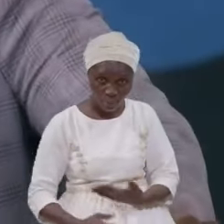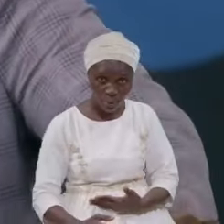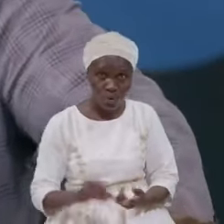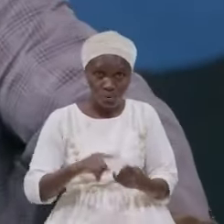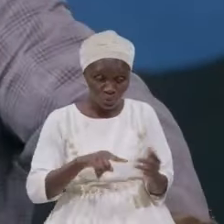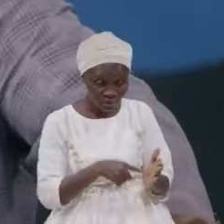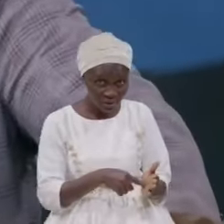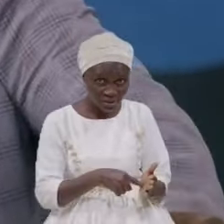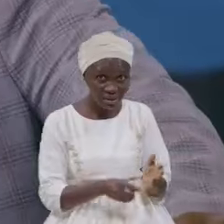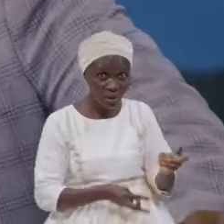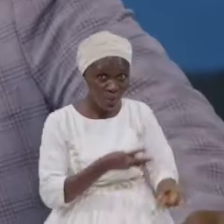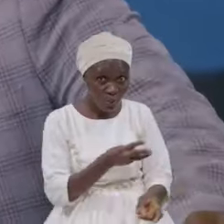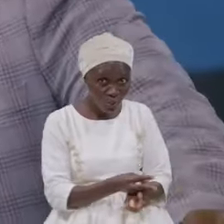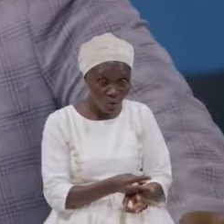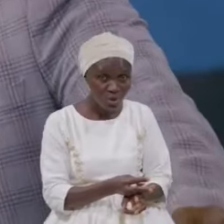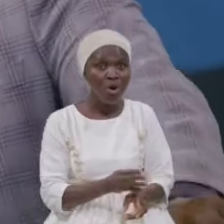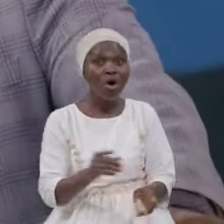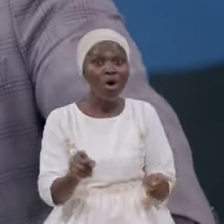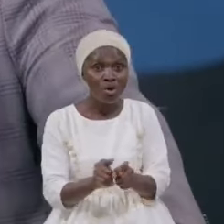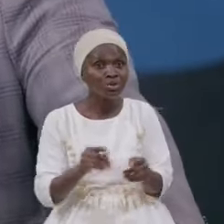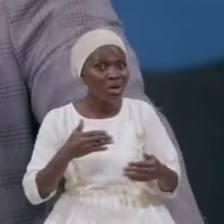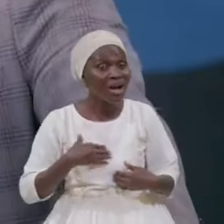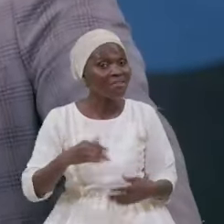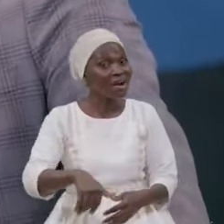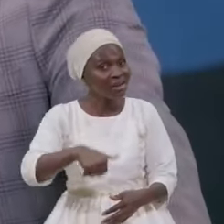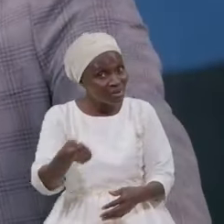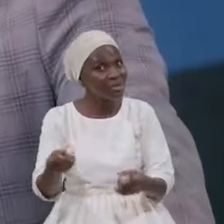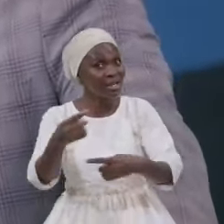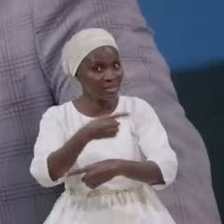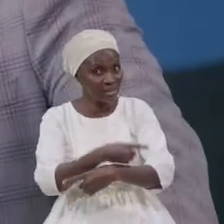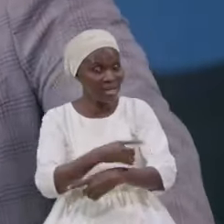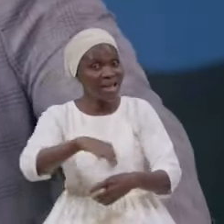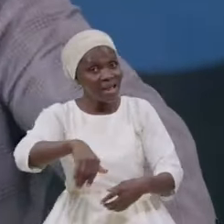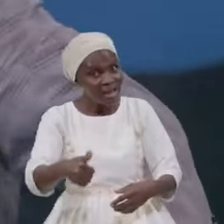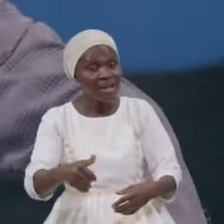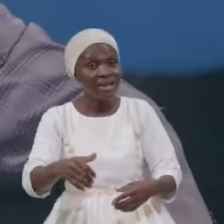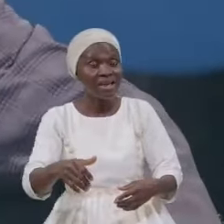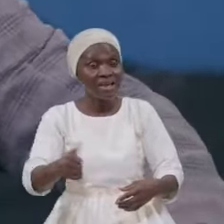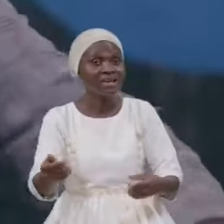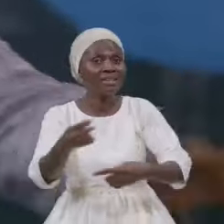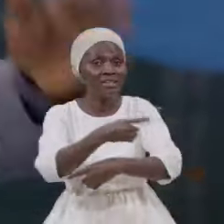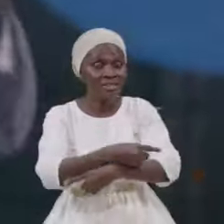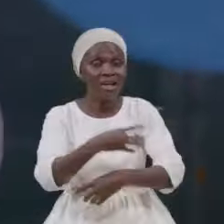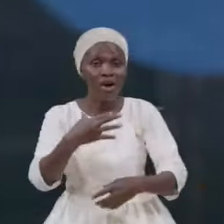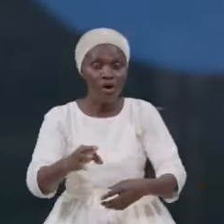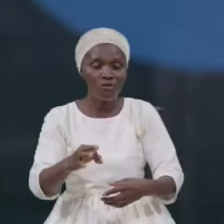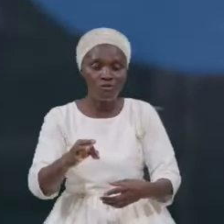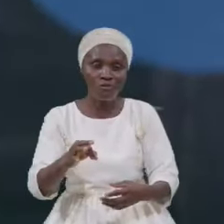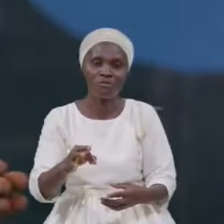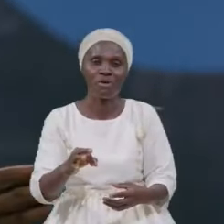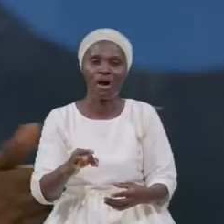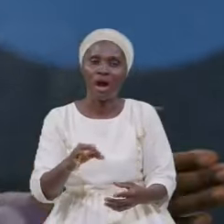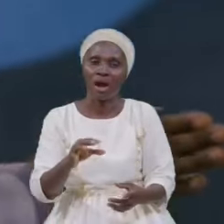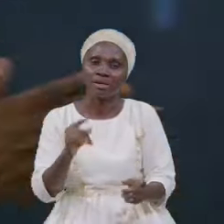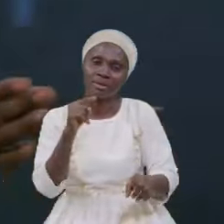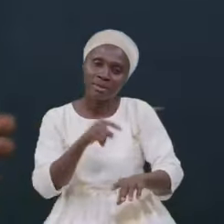a day of appointment with death. It is appointed unto men once to